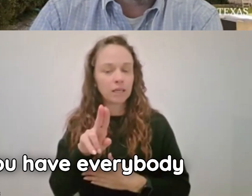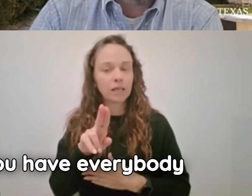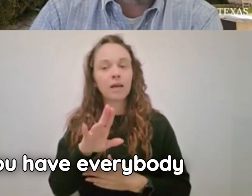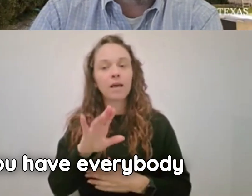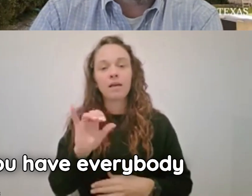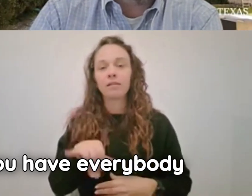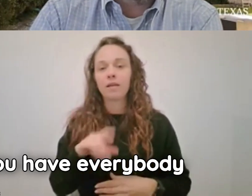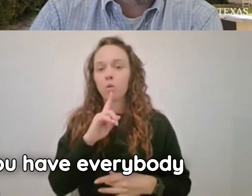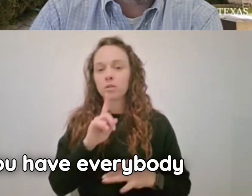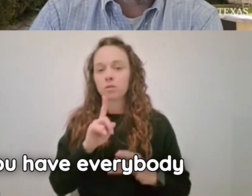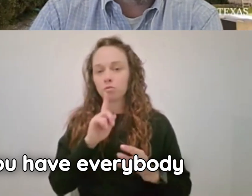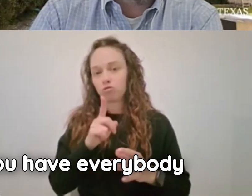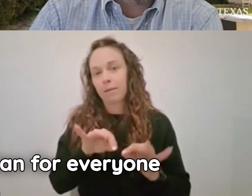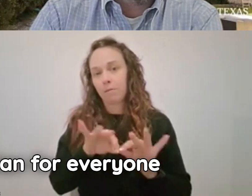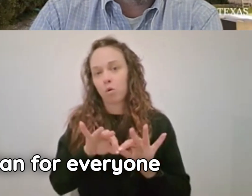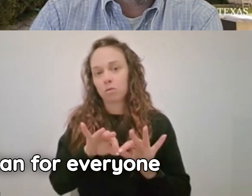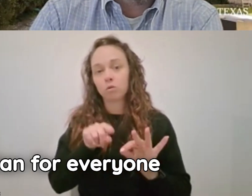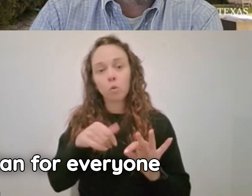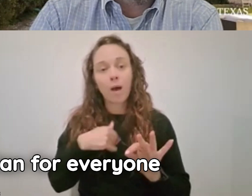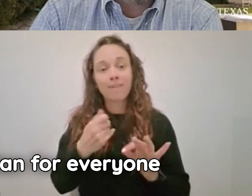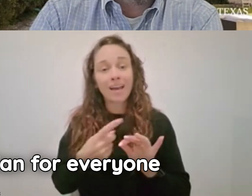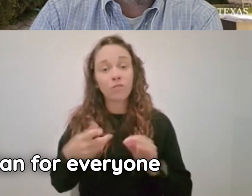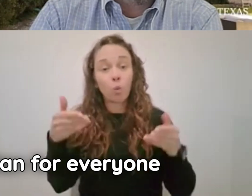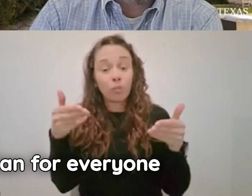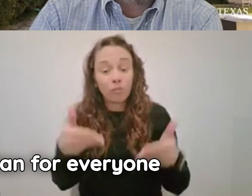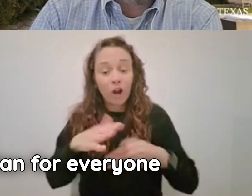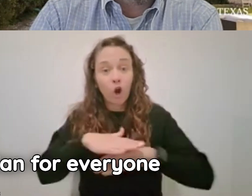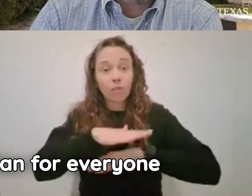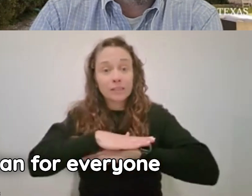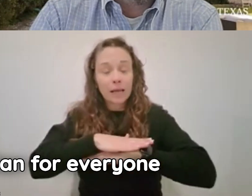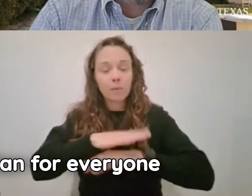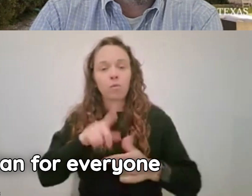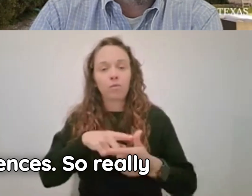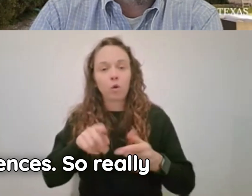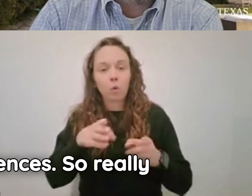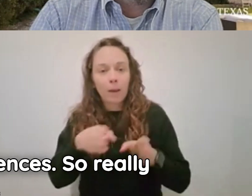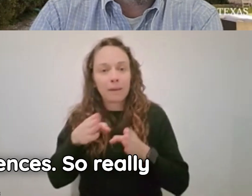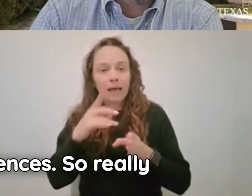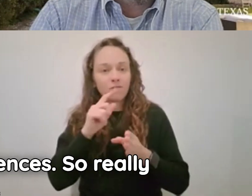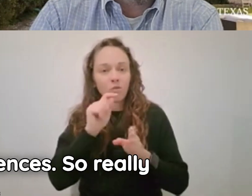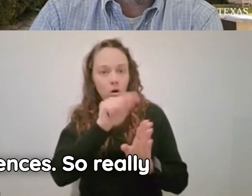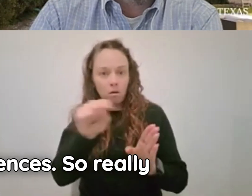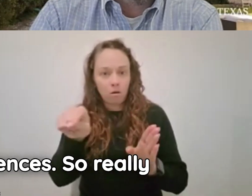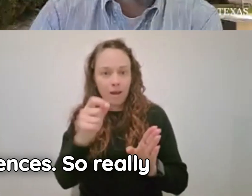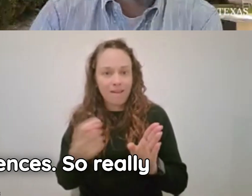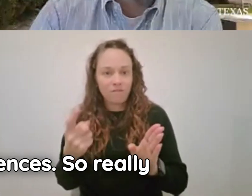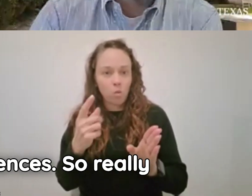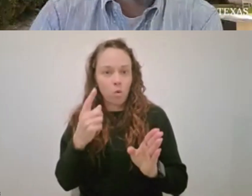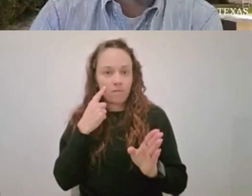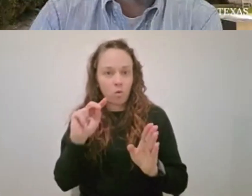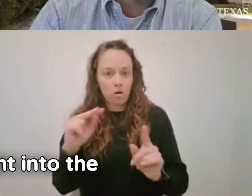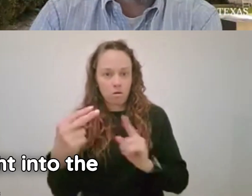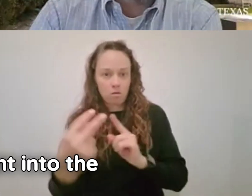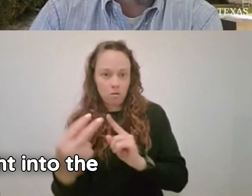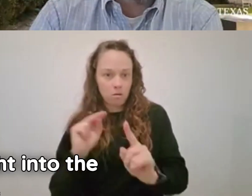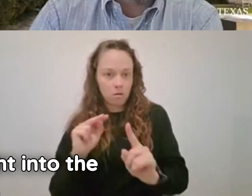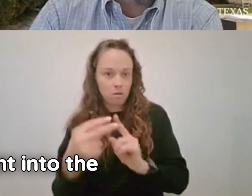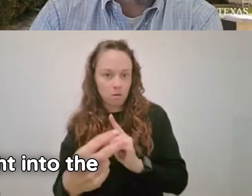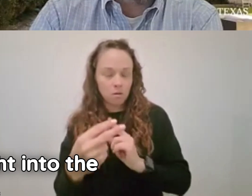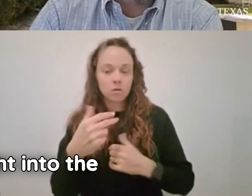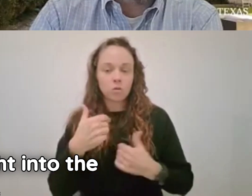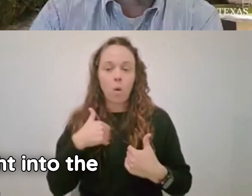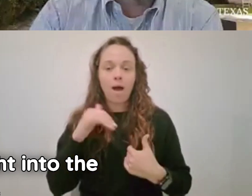really important. When you have everybody at the table, you can plan for everyone for all of those experiences. So really having